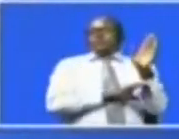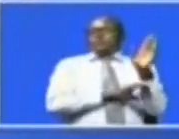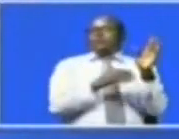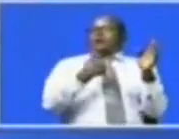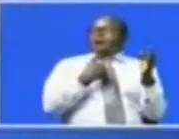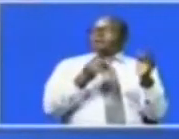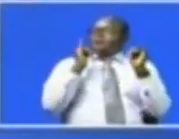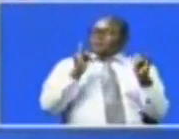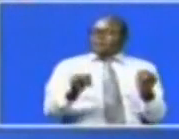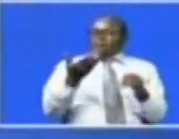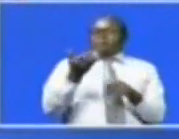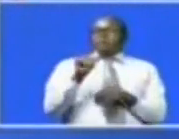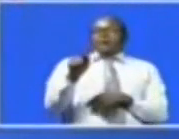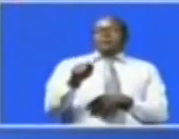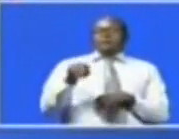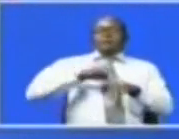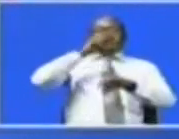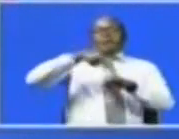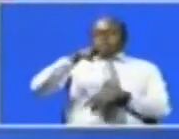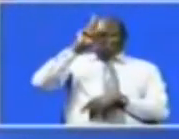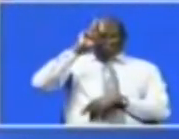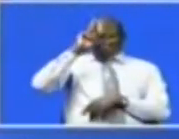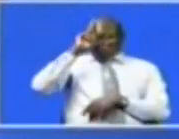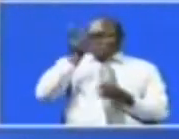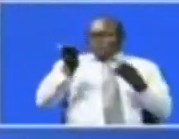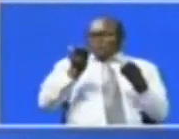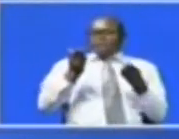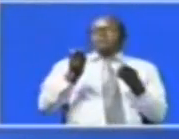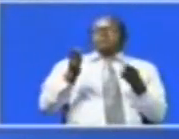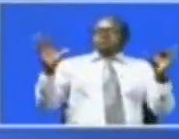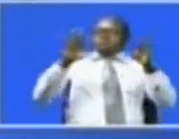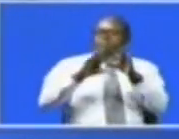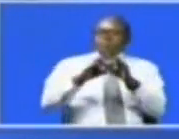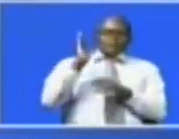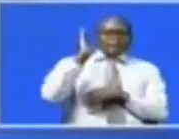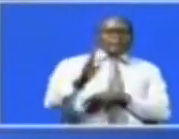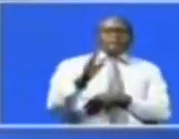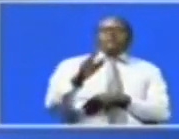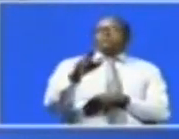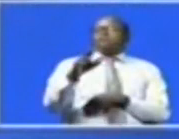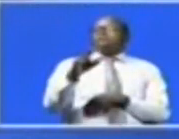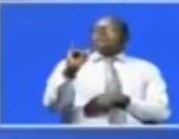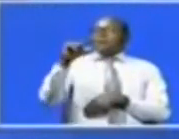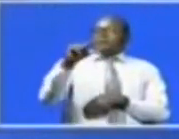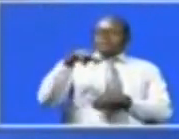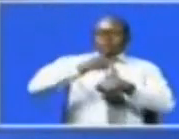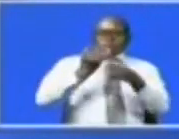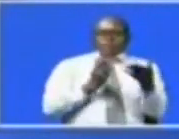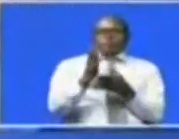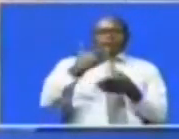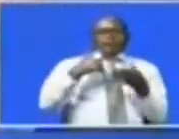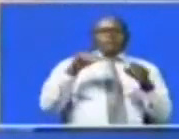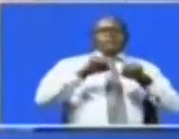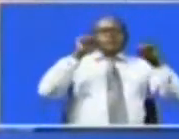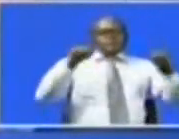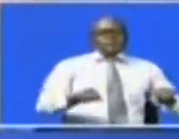a new act for National Police Service Act that speaks directly to the inspector, ensuring that they create systems